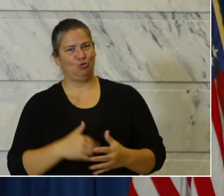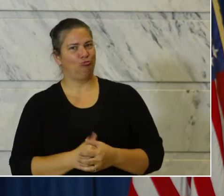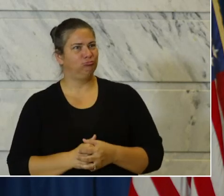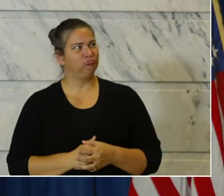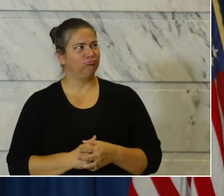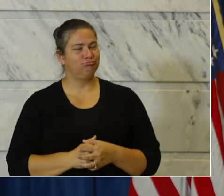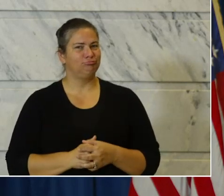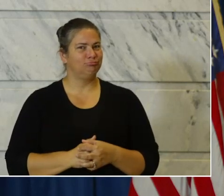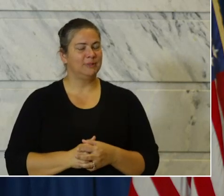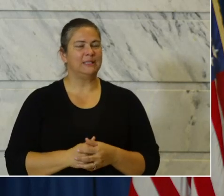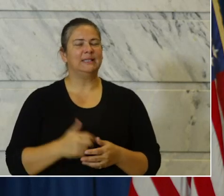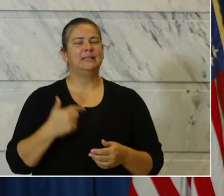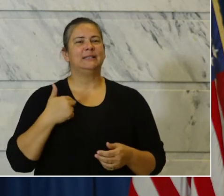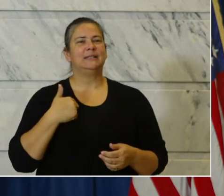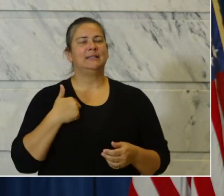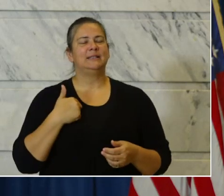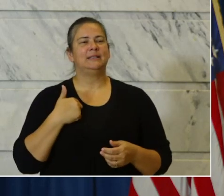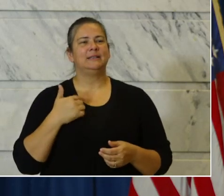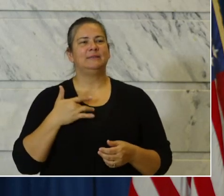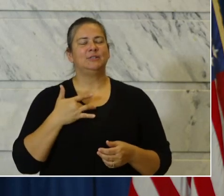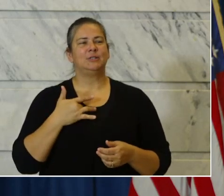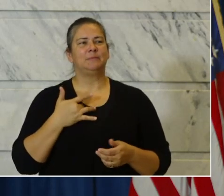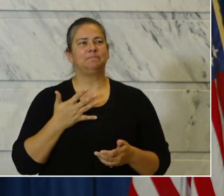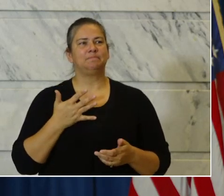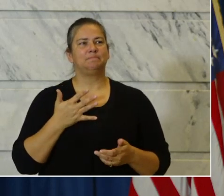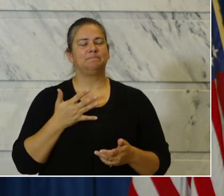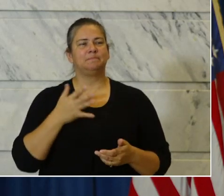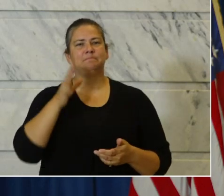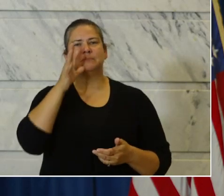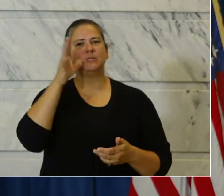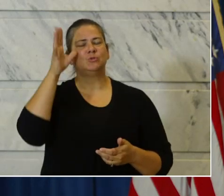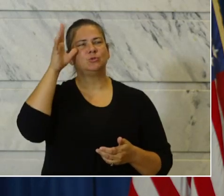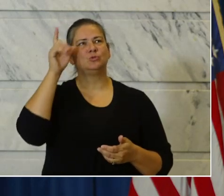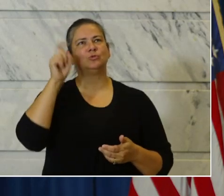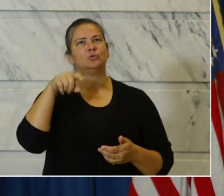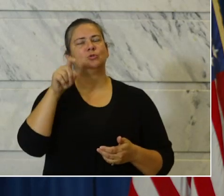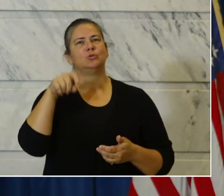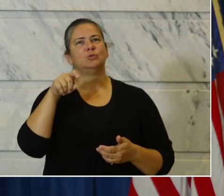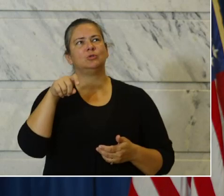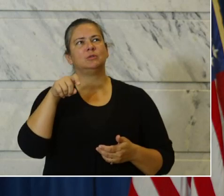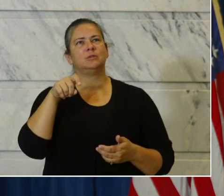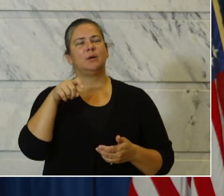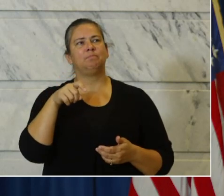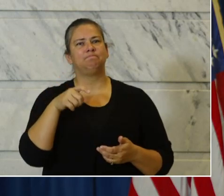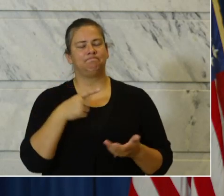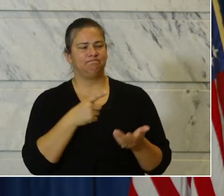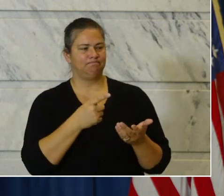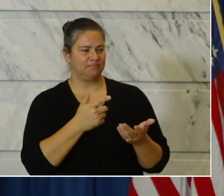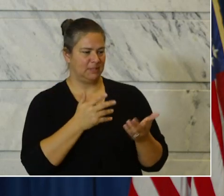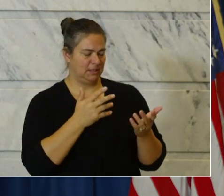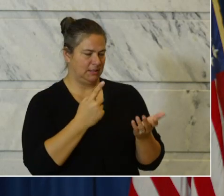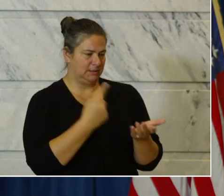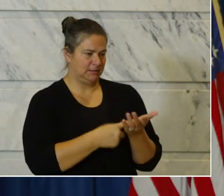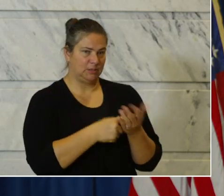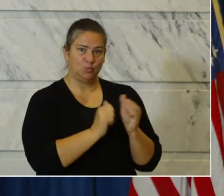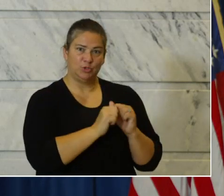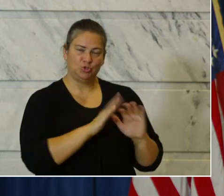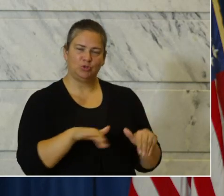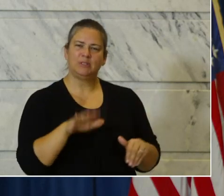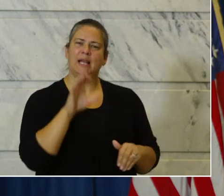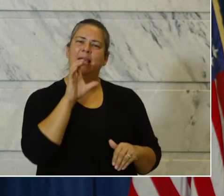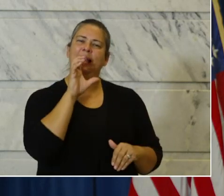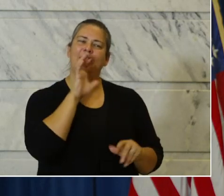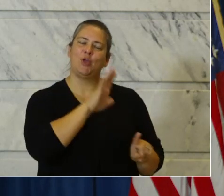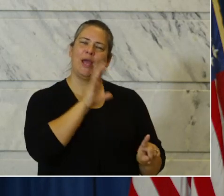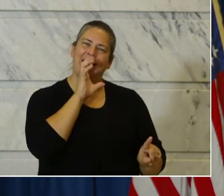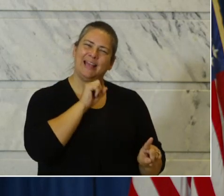that parents need to be able to have age-appropriate conversations with their children, and that